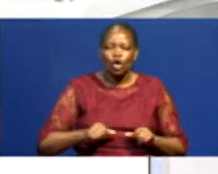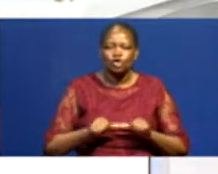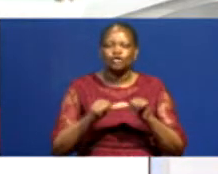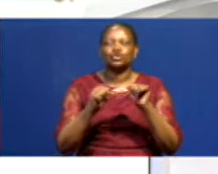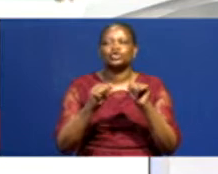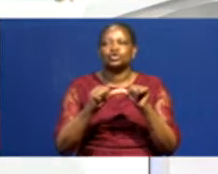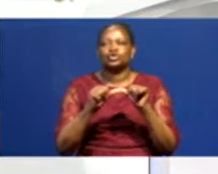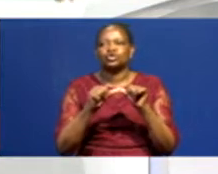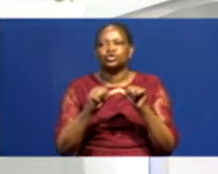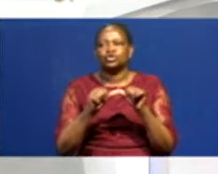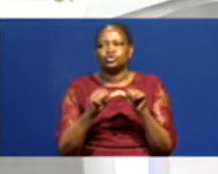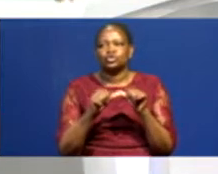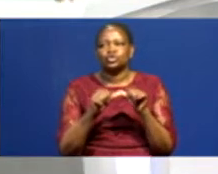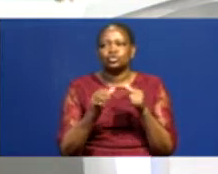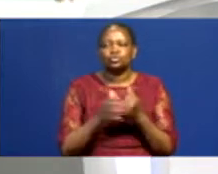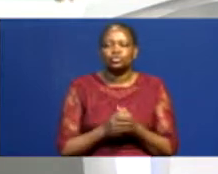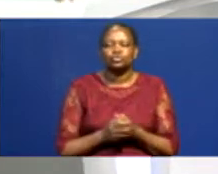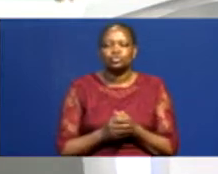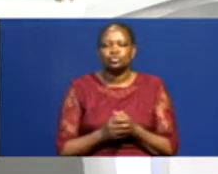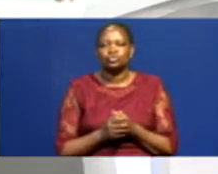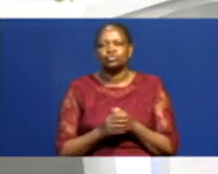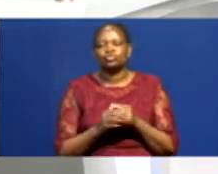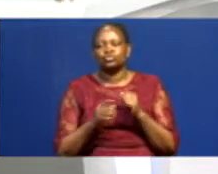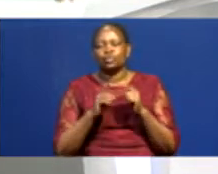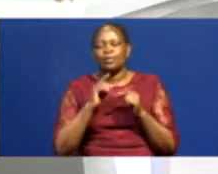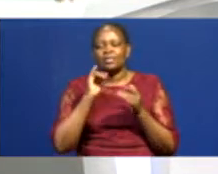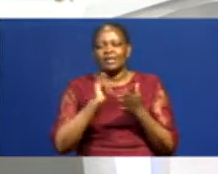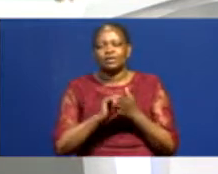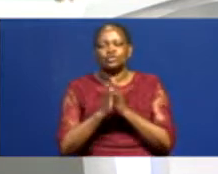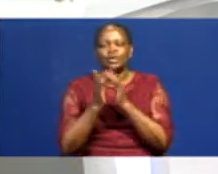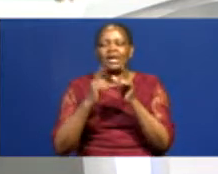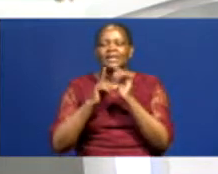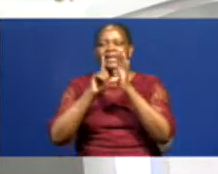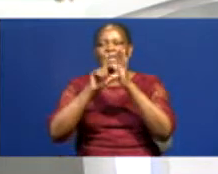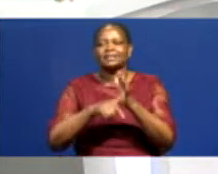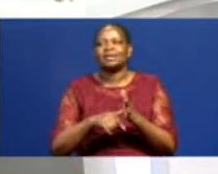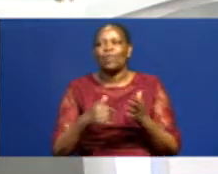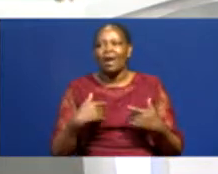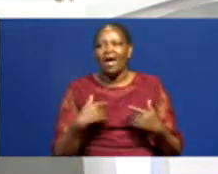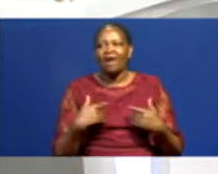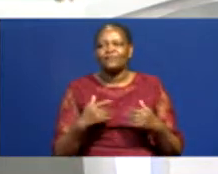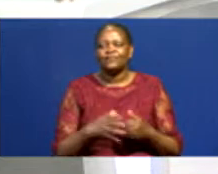that story, but right now we are taking a short break. And coming up,